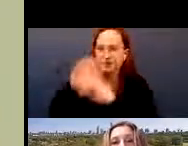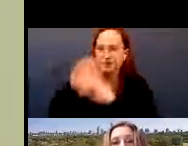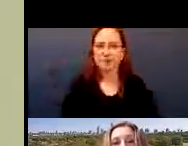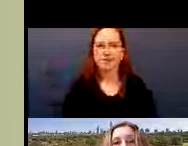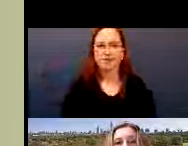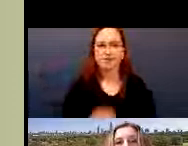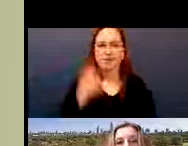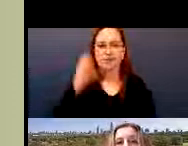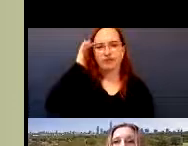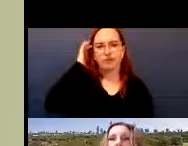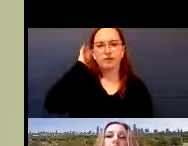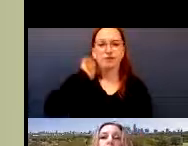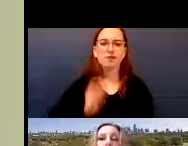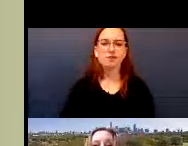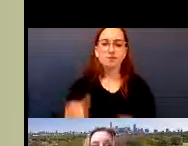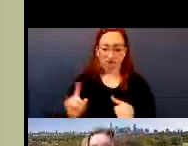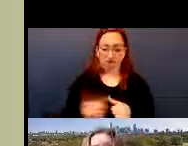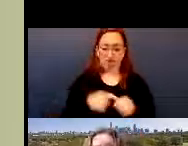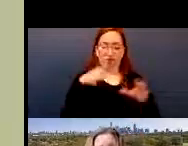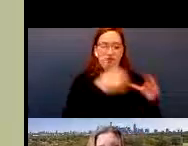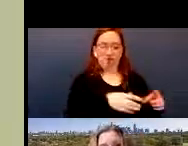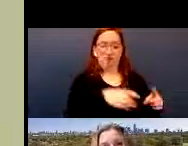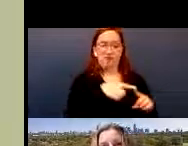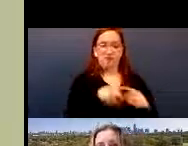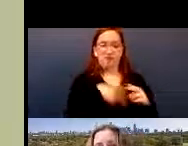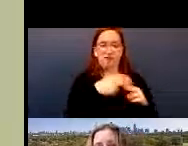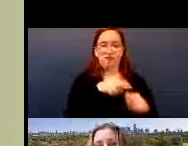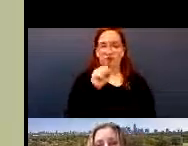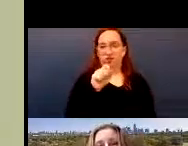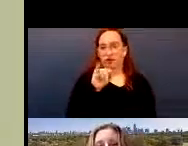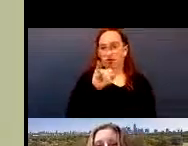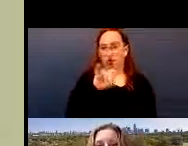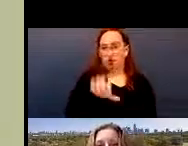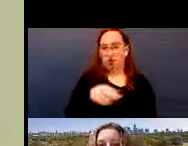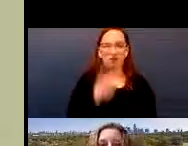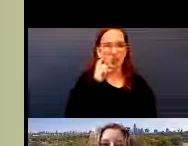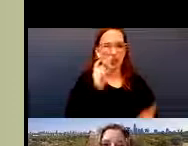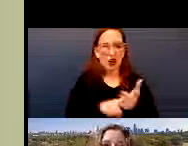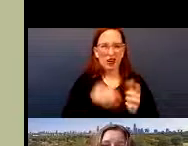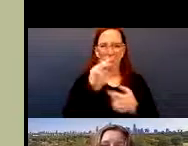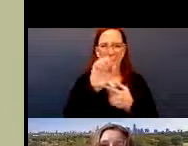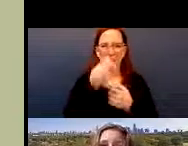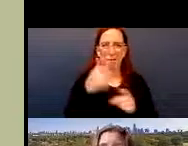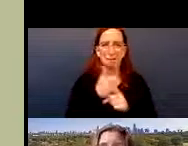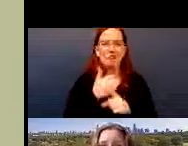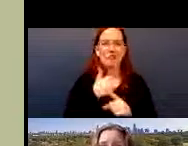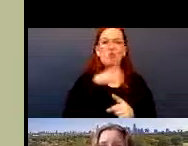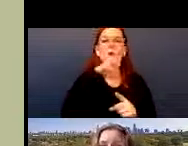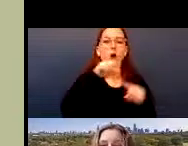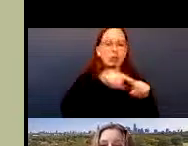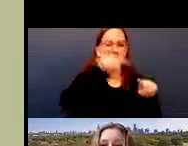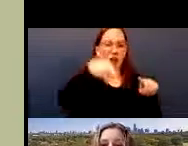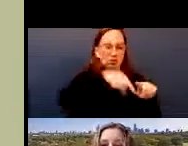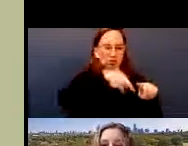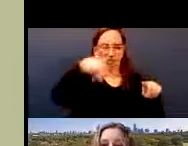So the first concept is called Stitch, and that's what those the orange lines in this diagram are representing, stitching